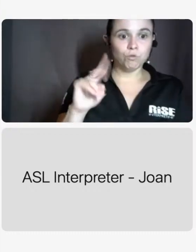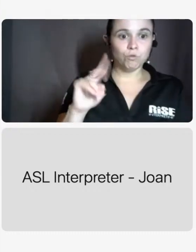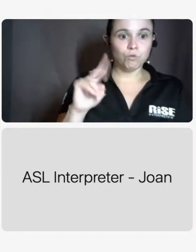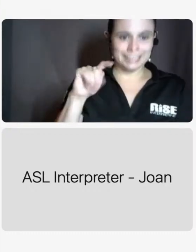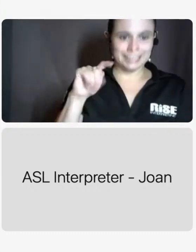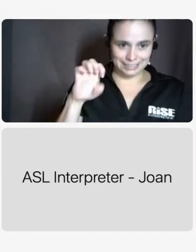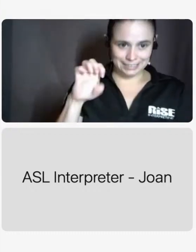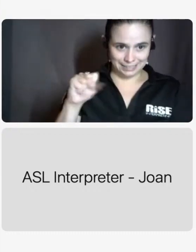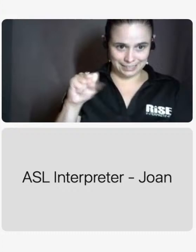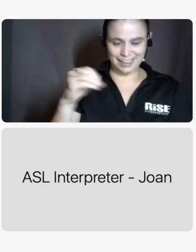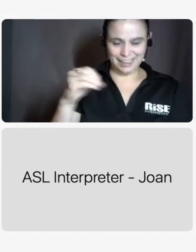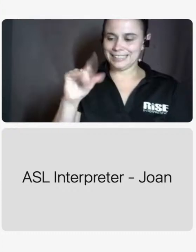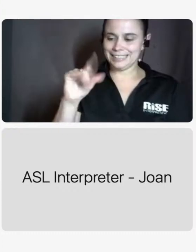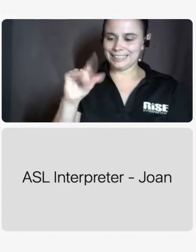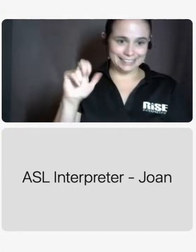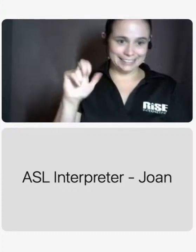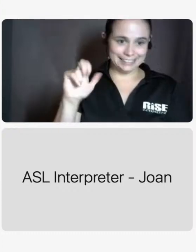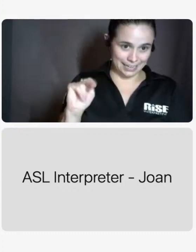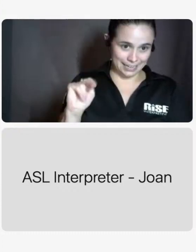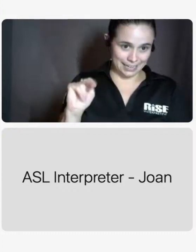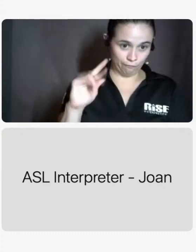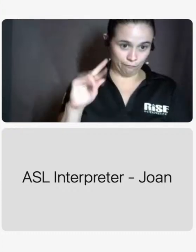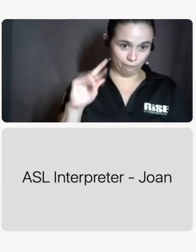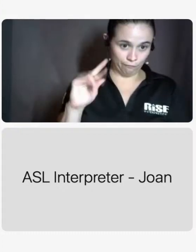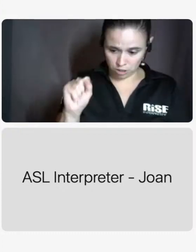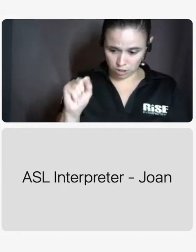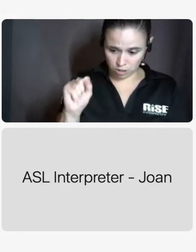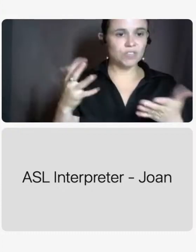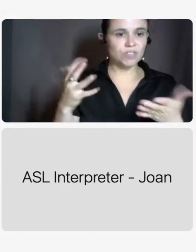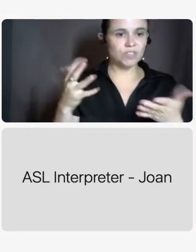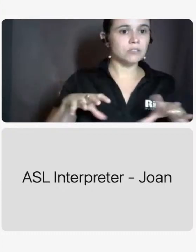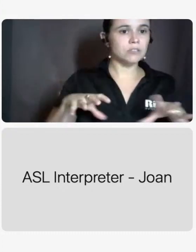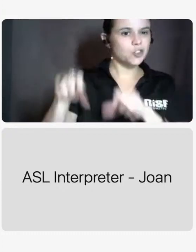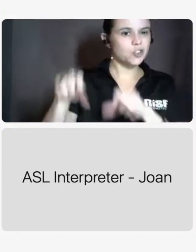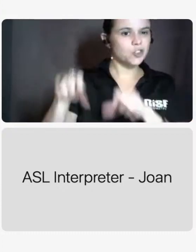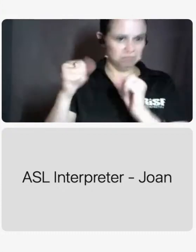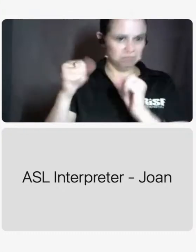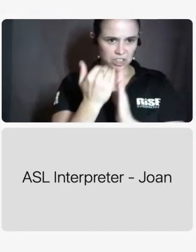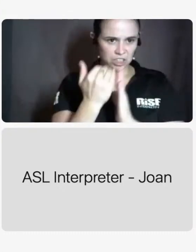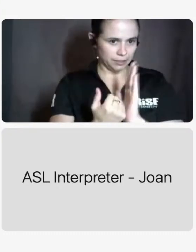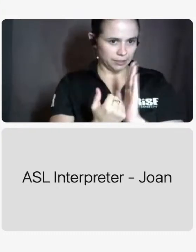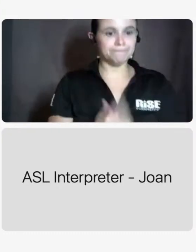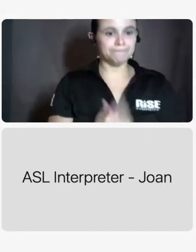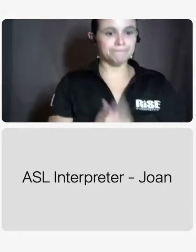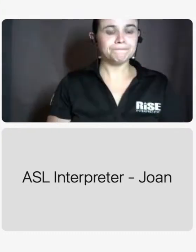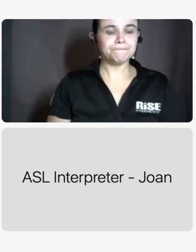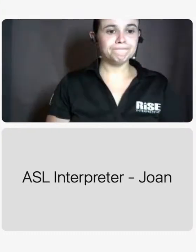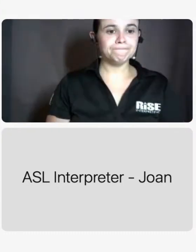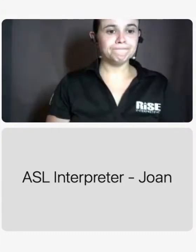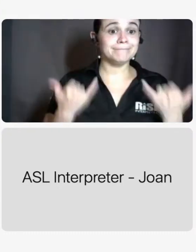the agenda as recommended. Moving on to public comment 2.1.